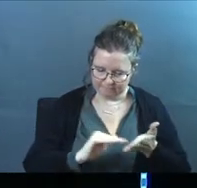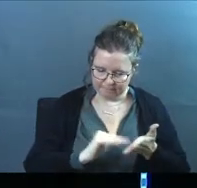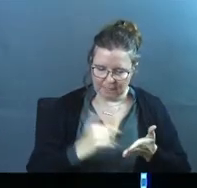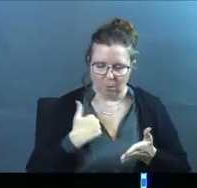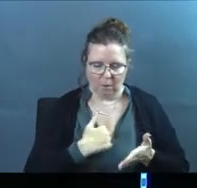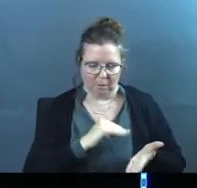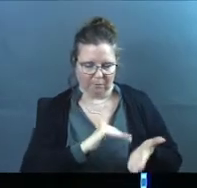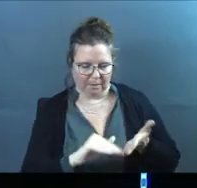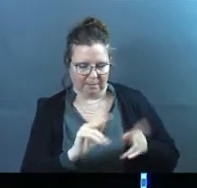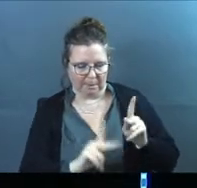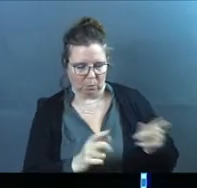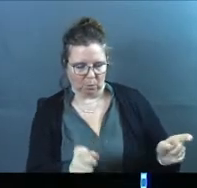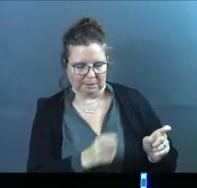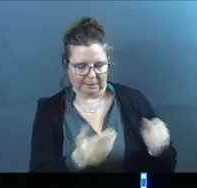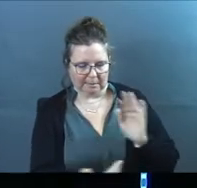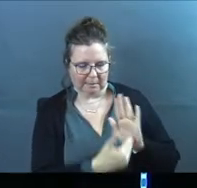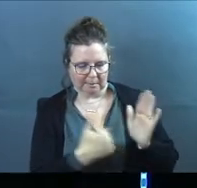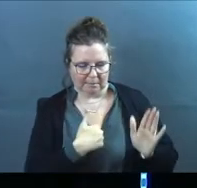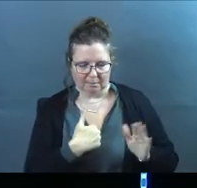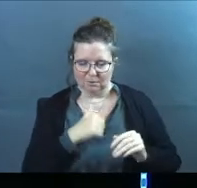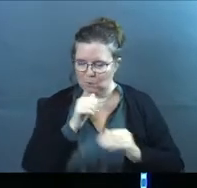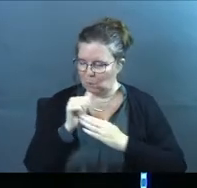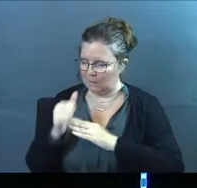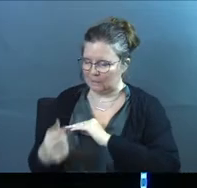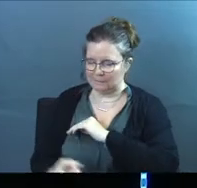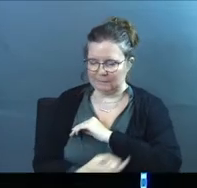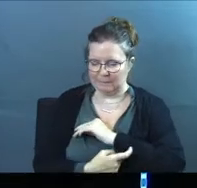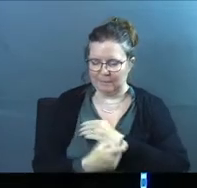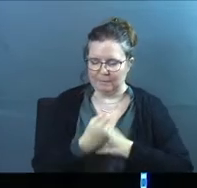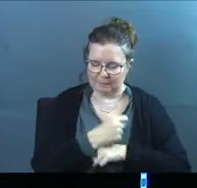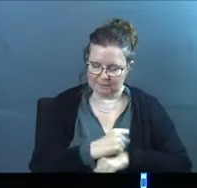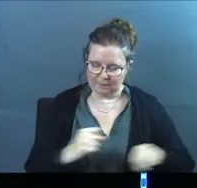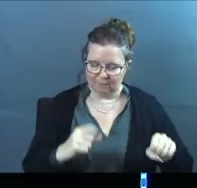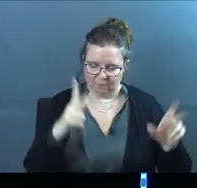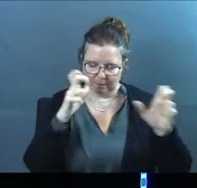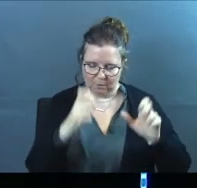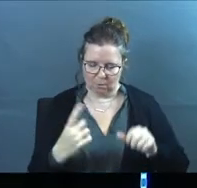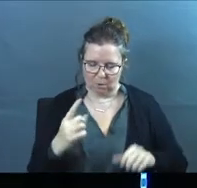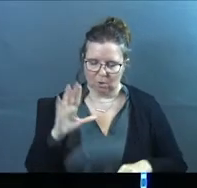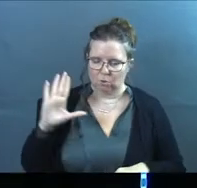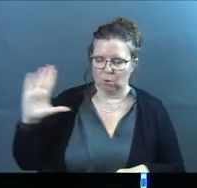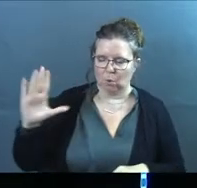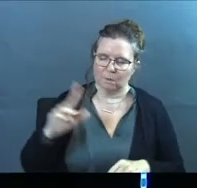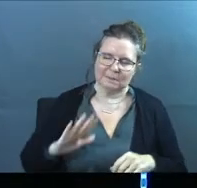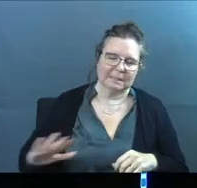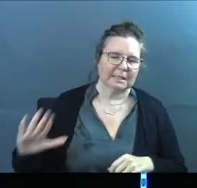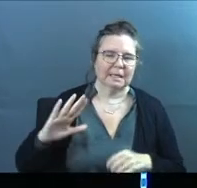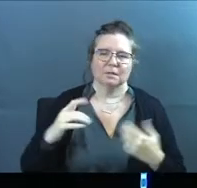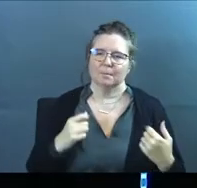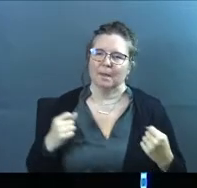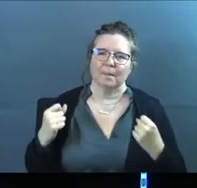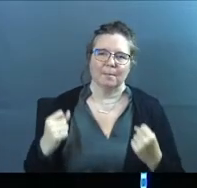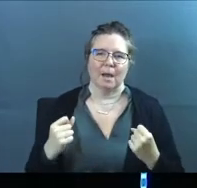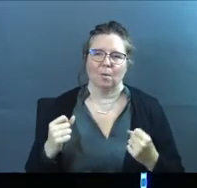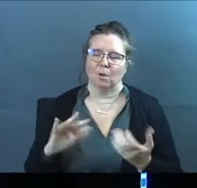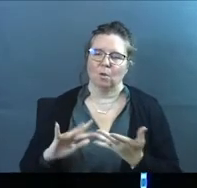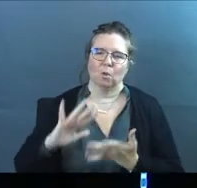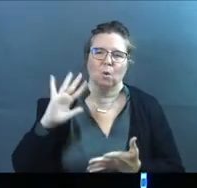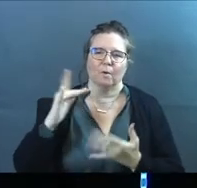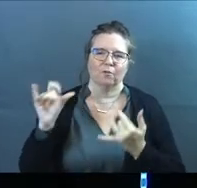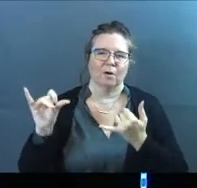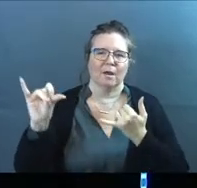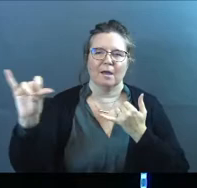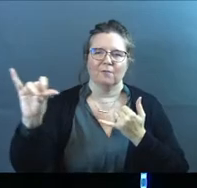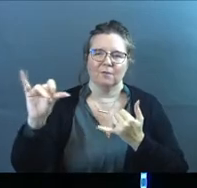forgive our debtors. And do not lead us into temptation, but deliver us from the evil one. For yours is the kingdom and the power and the glory